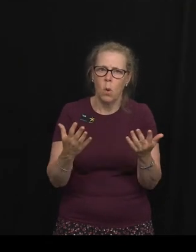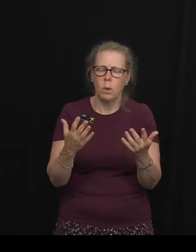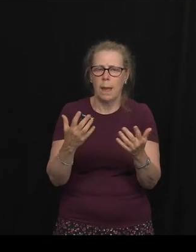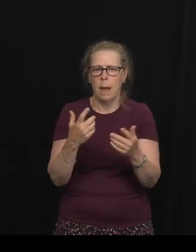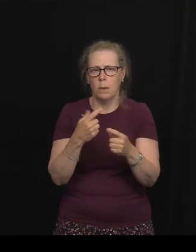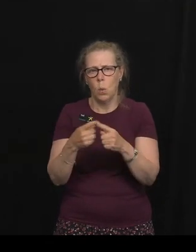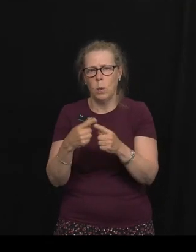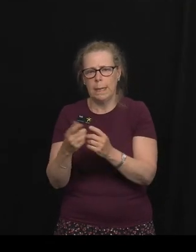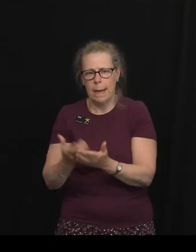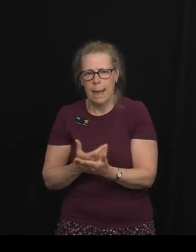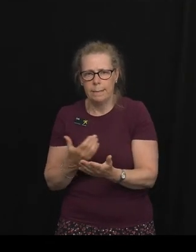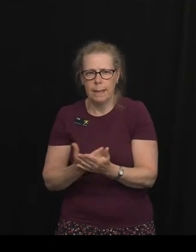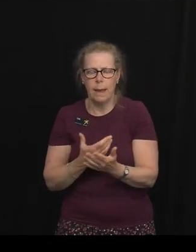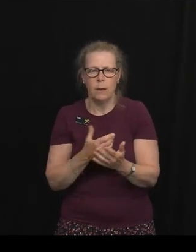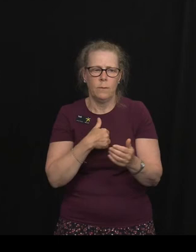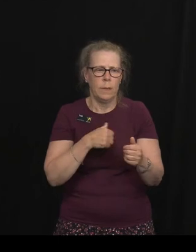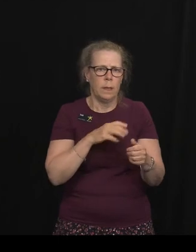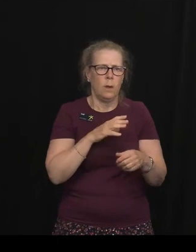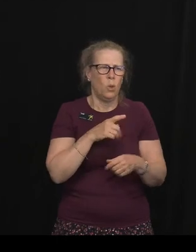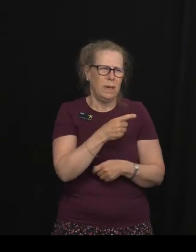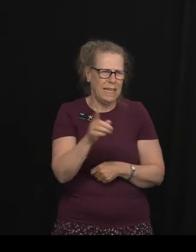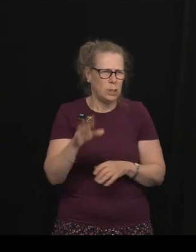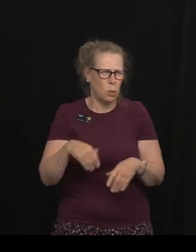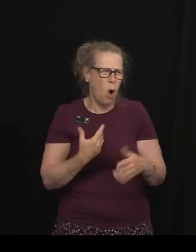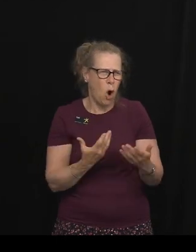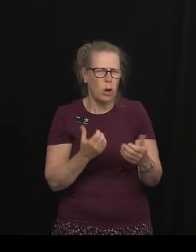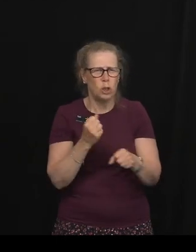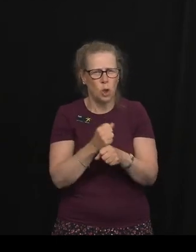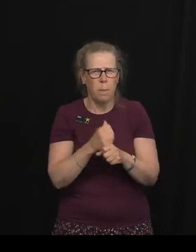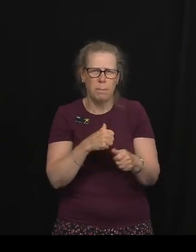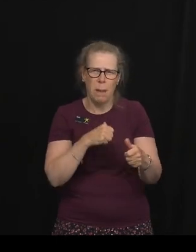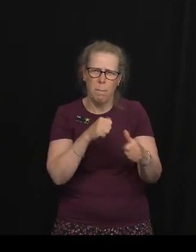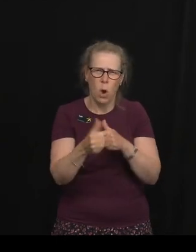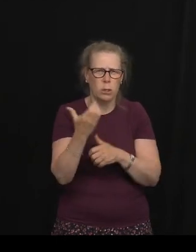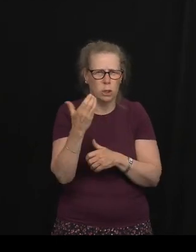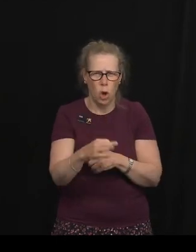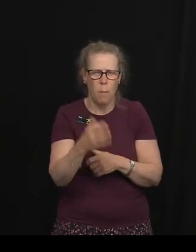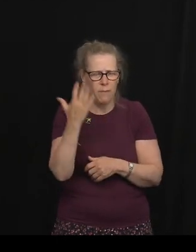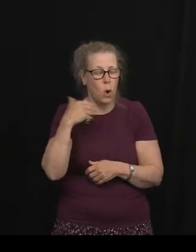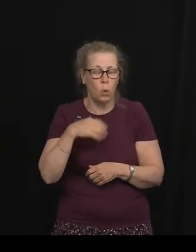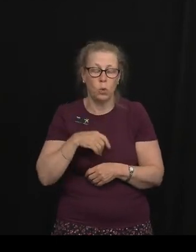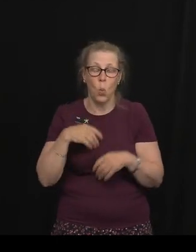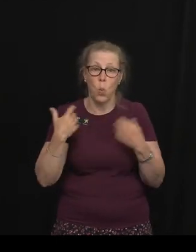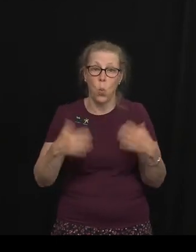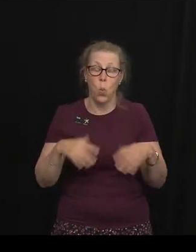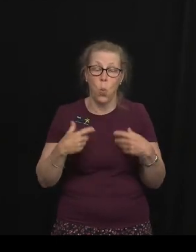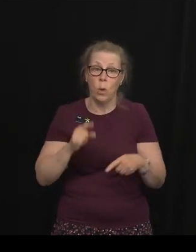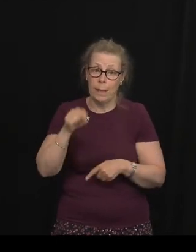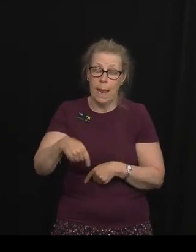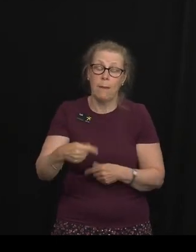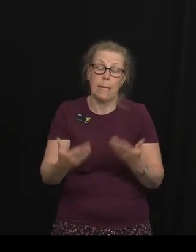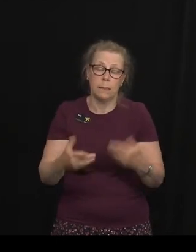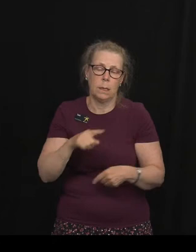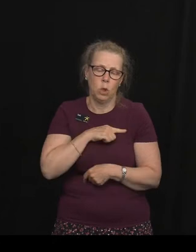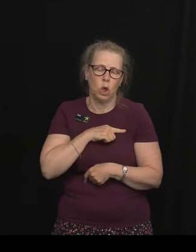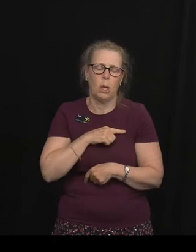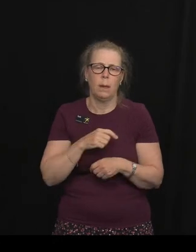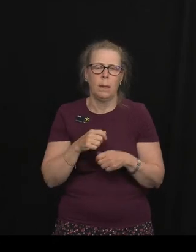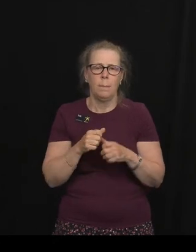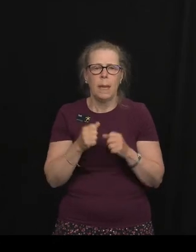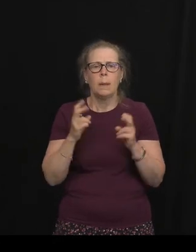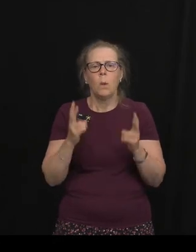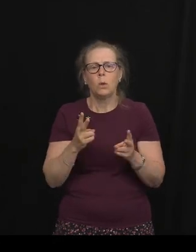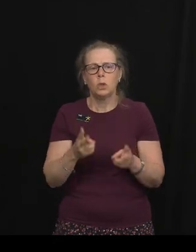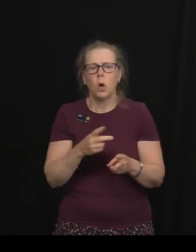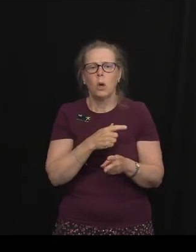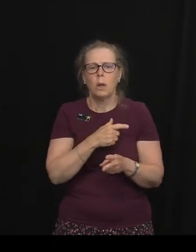aid or with any kind of partner, you know that's a lot of work, and it has to be a lot of work. But we also reallocated